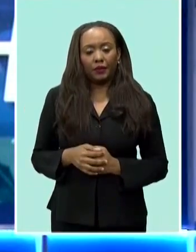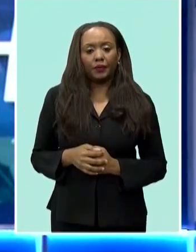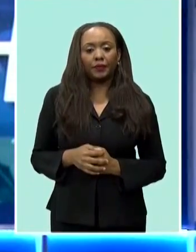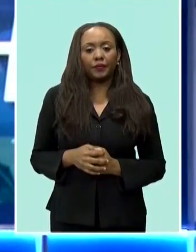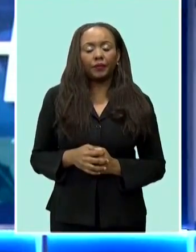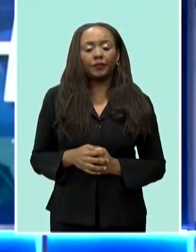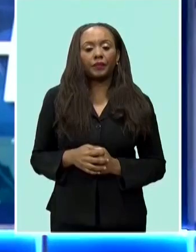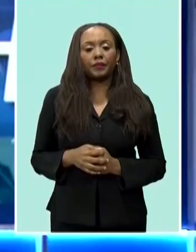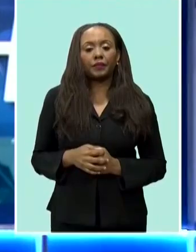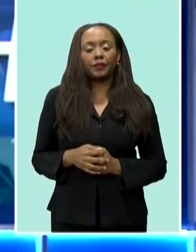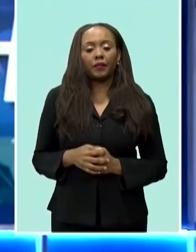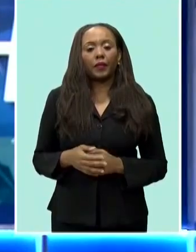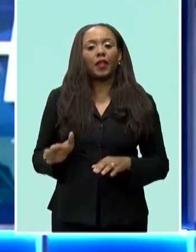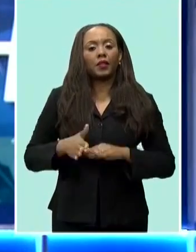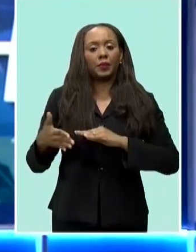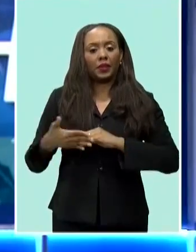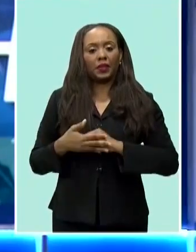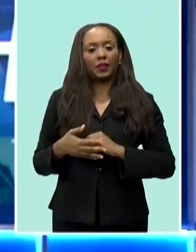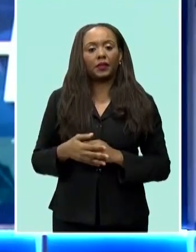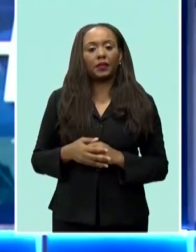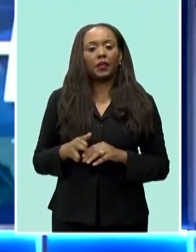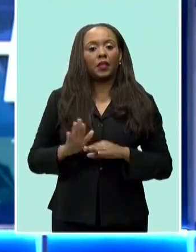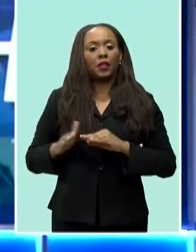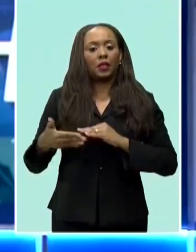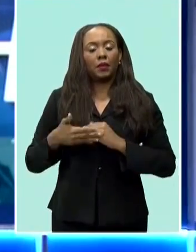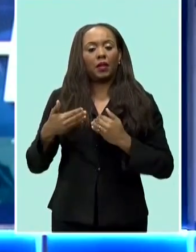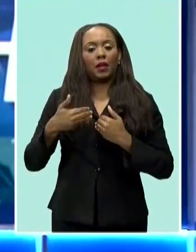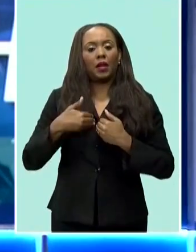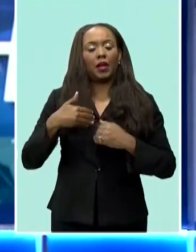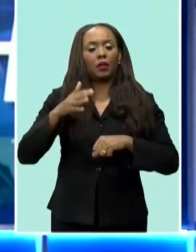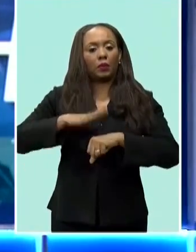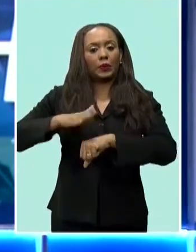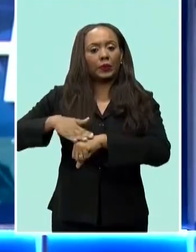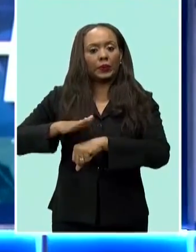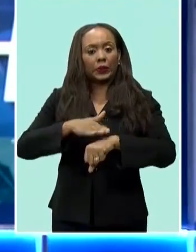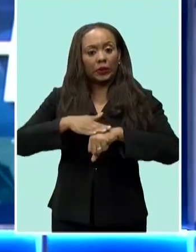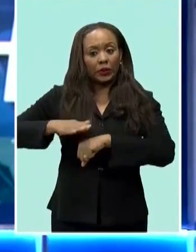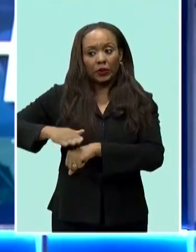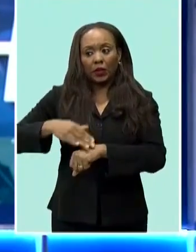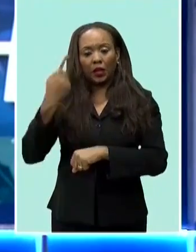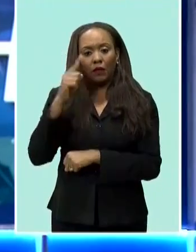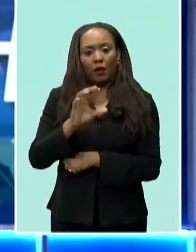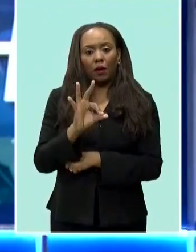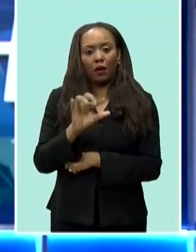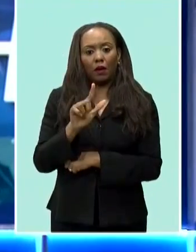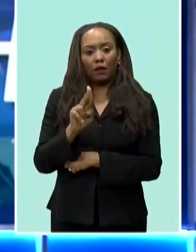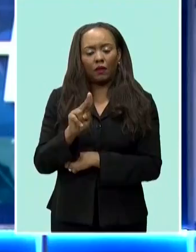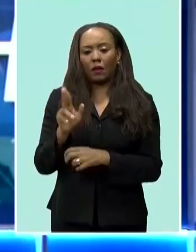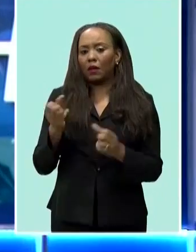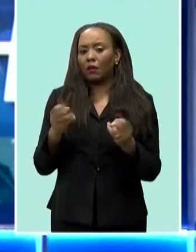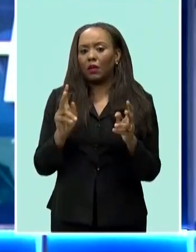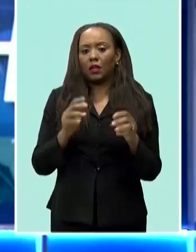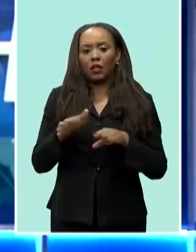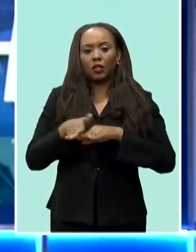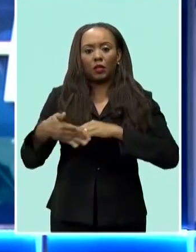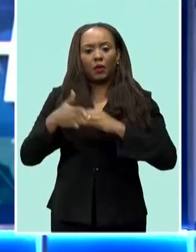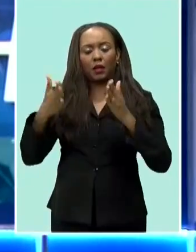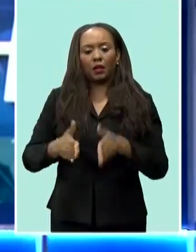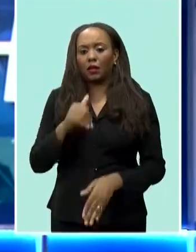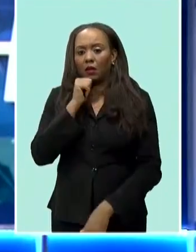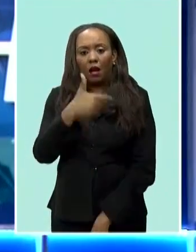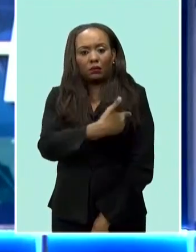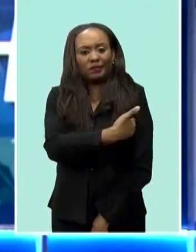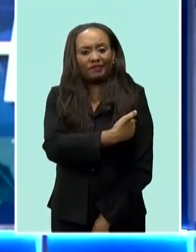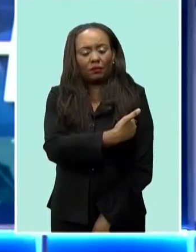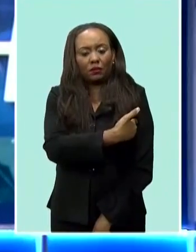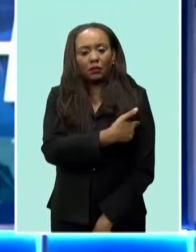On to regional news now. With Jamaica under a flu alert, many Jamaicans are still not taking steps to get vaccinated. There have been